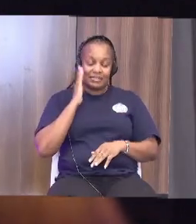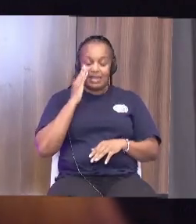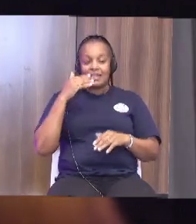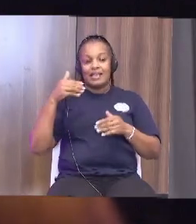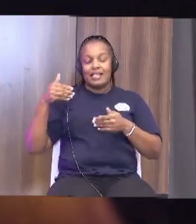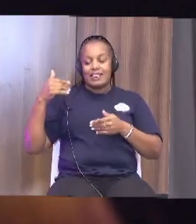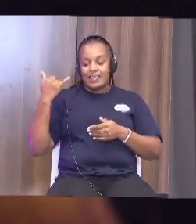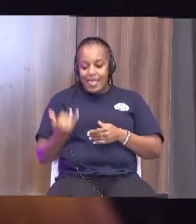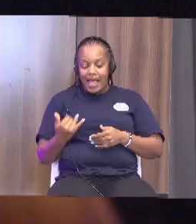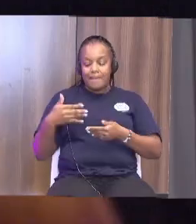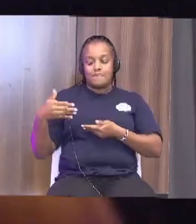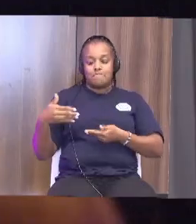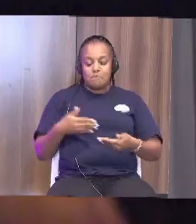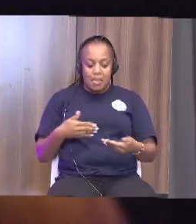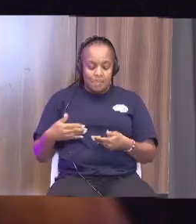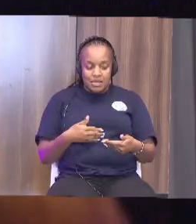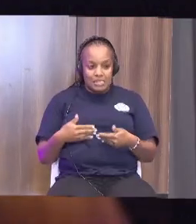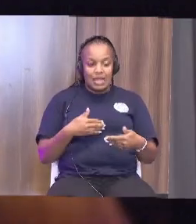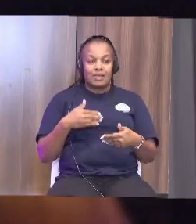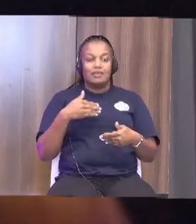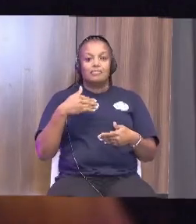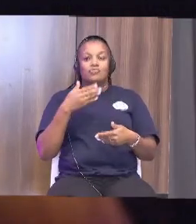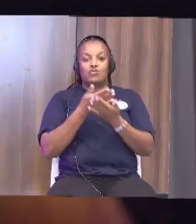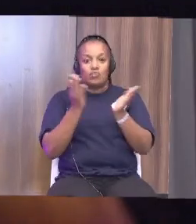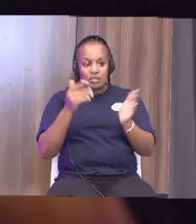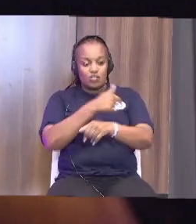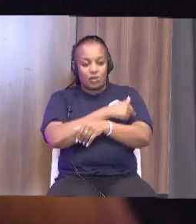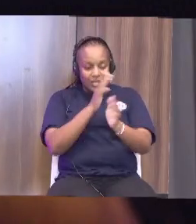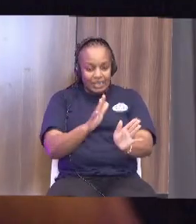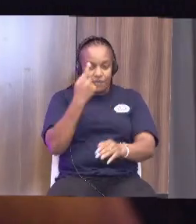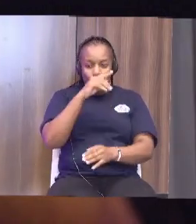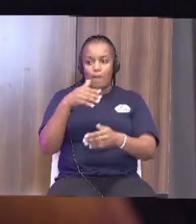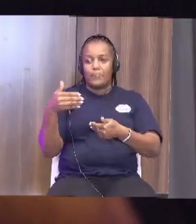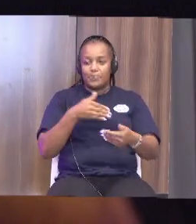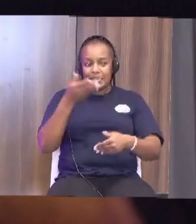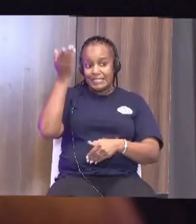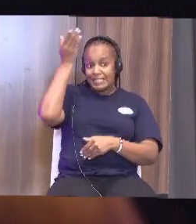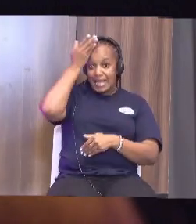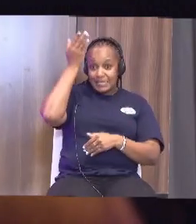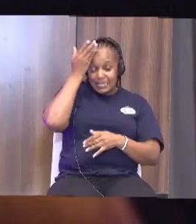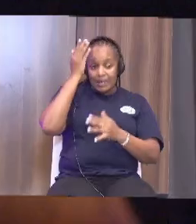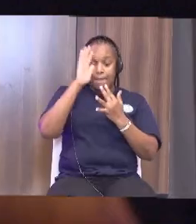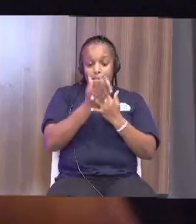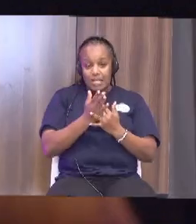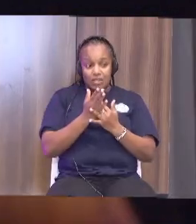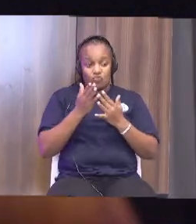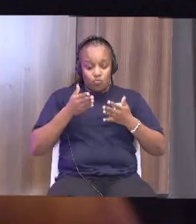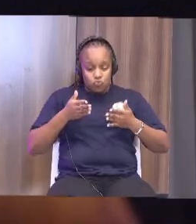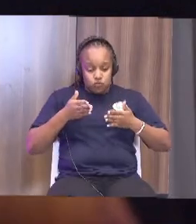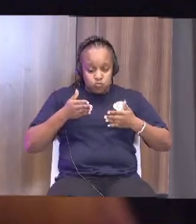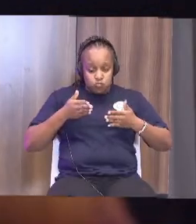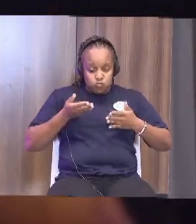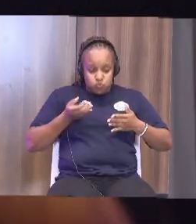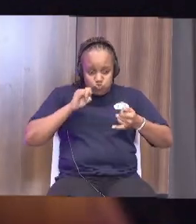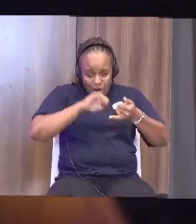mean, OBGYNs, pediatricians, nurses, midwives, social workers,